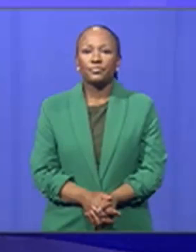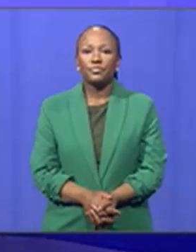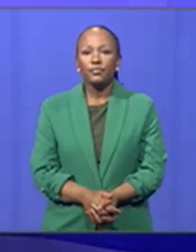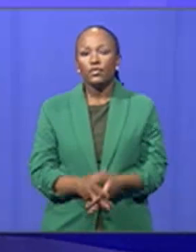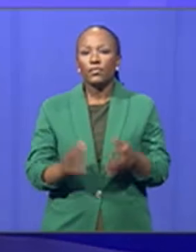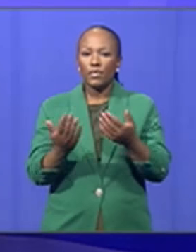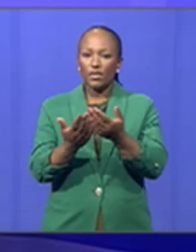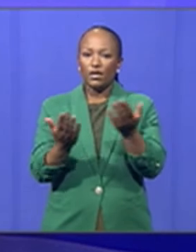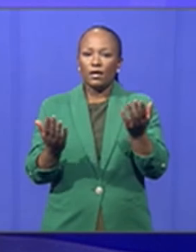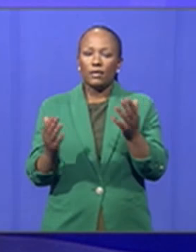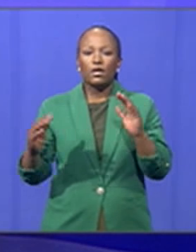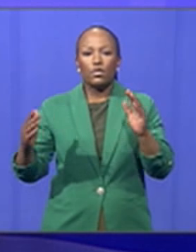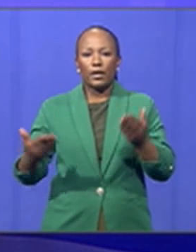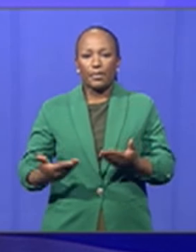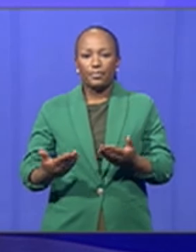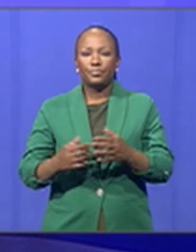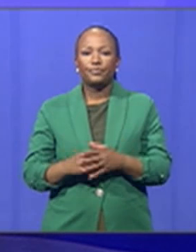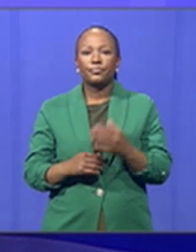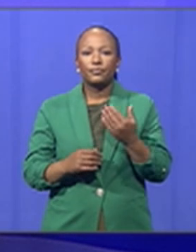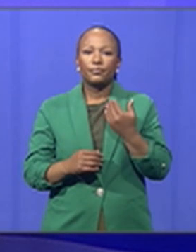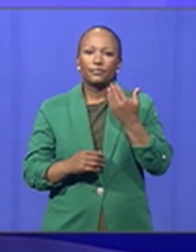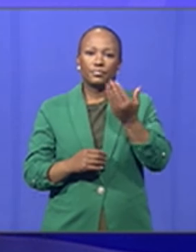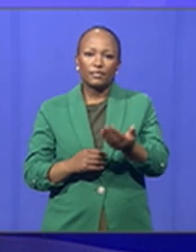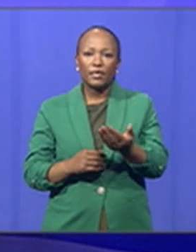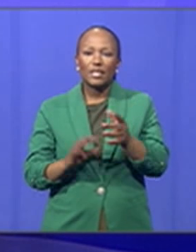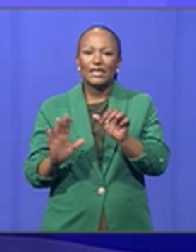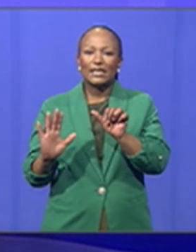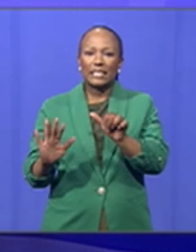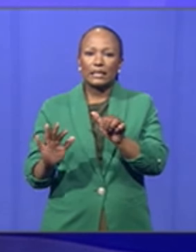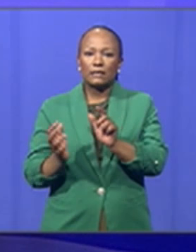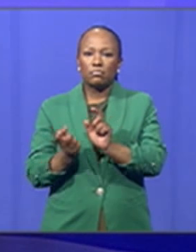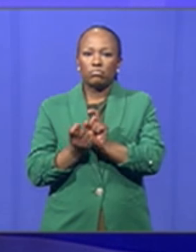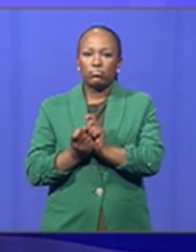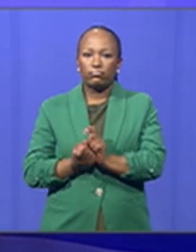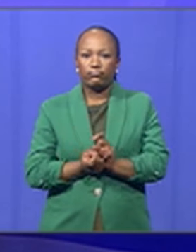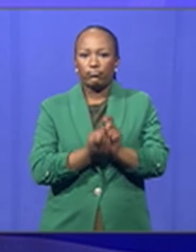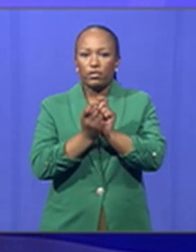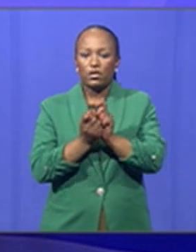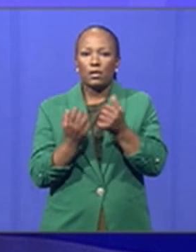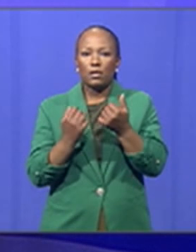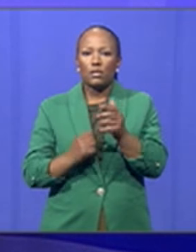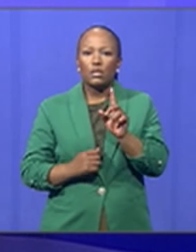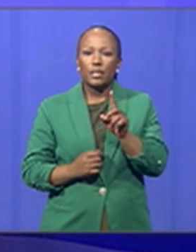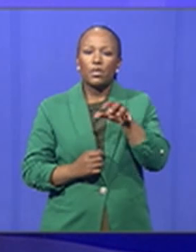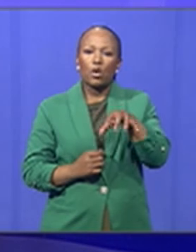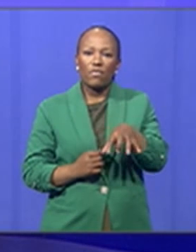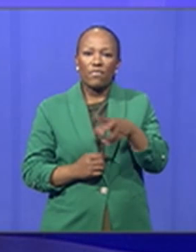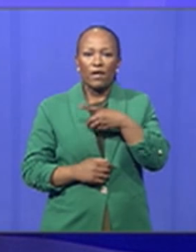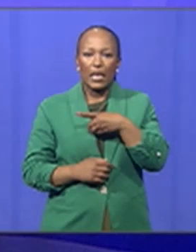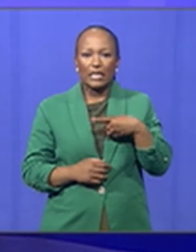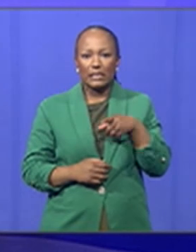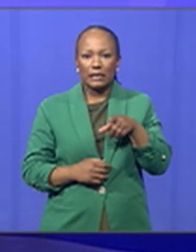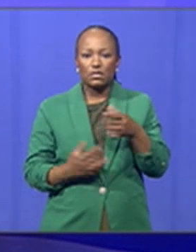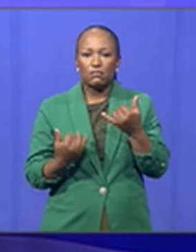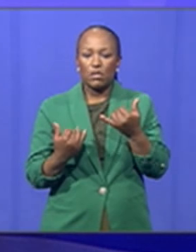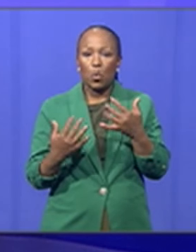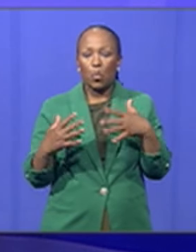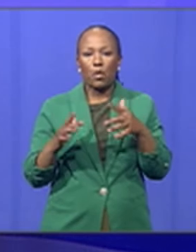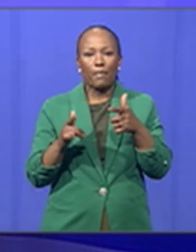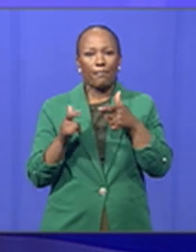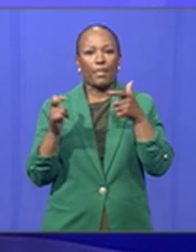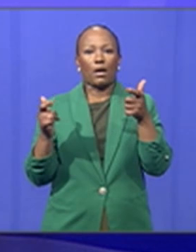Re sa le amogela ka morago ga ditikologo tša dipapadi tše tshela sehlopha seo se sa tšwago go hlatlošo sa Diepkloof Ladies se lebagane le ngalaba ya